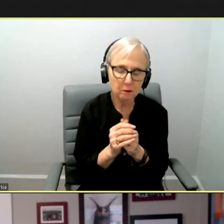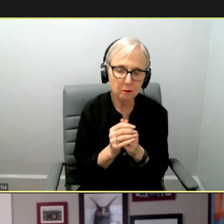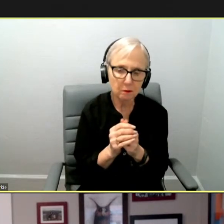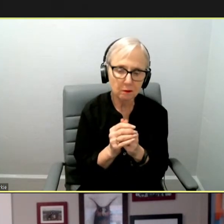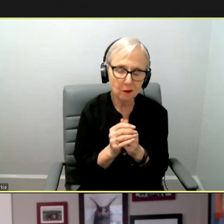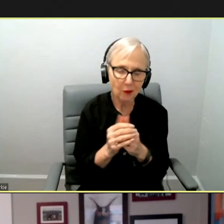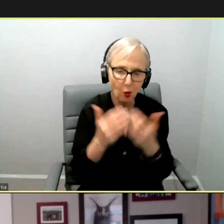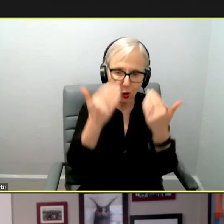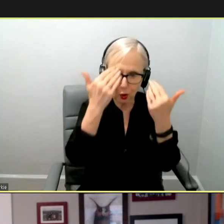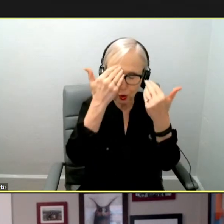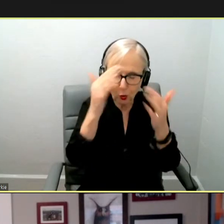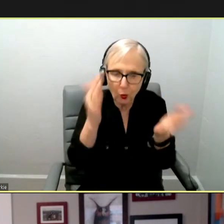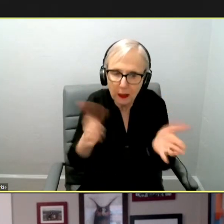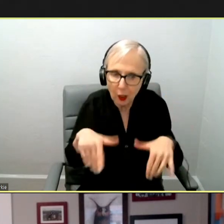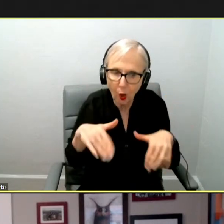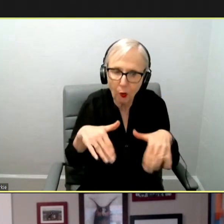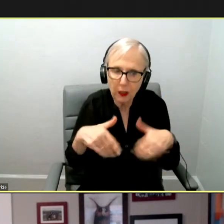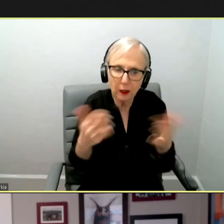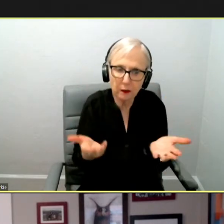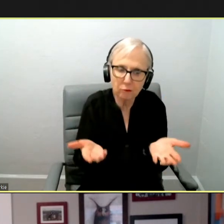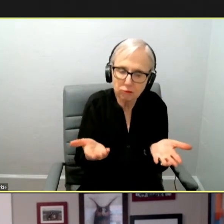early to tell?